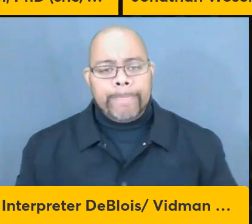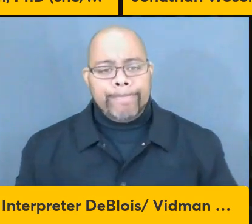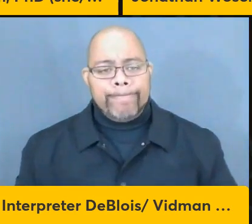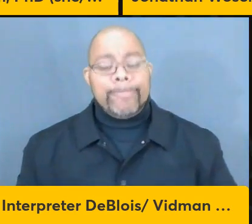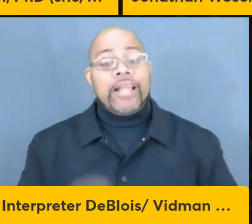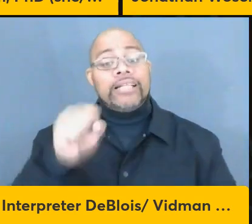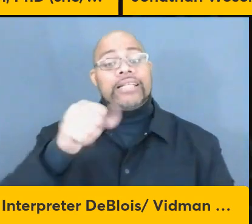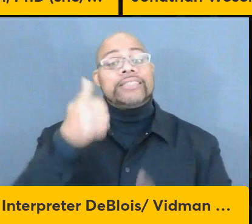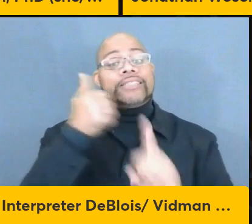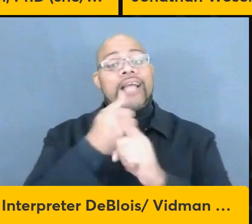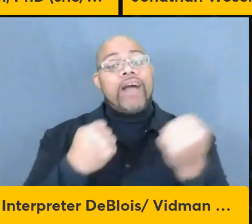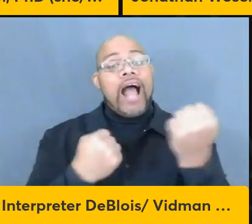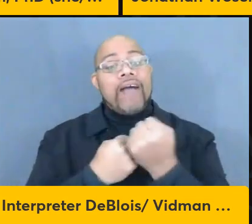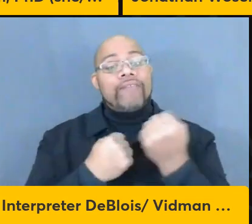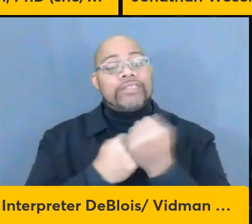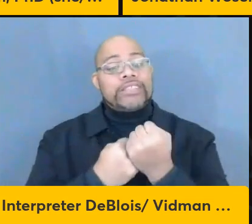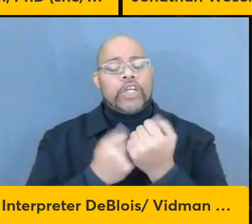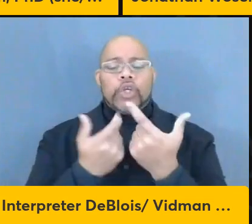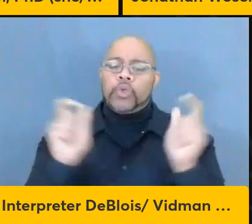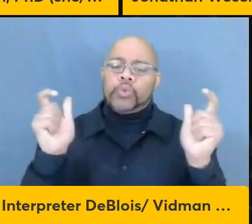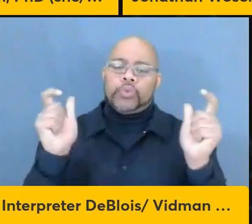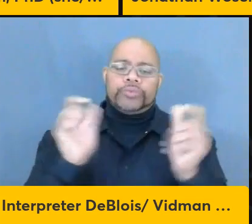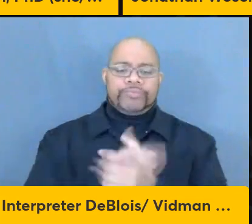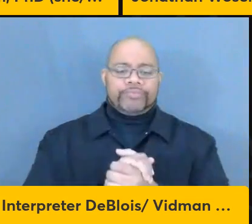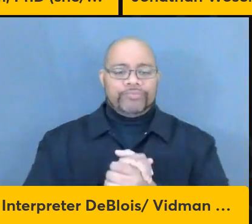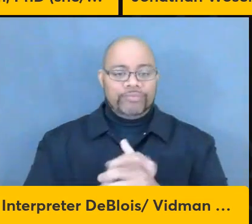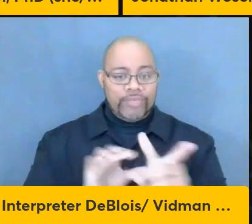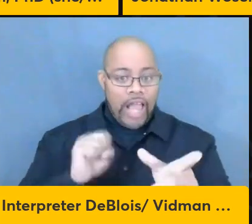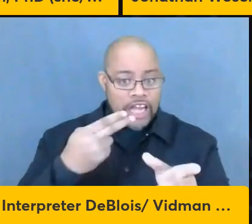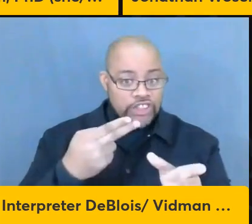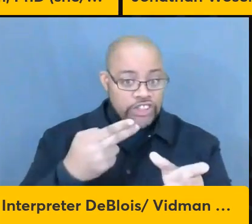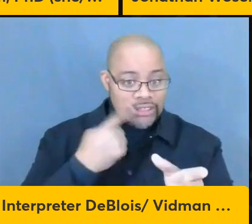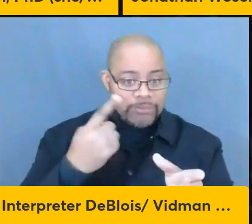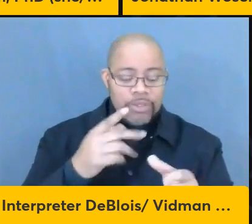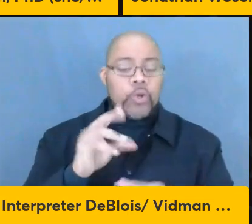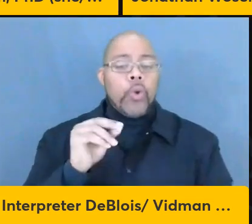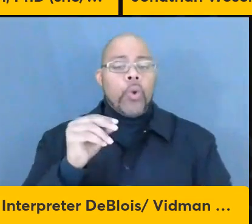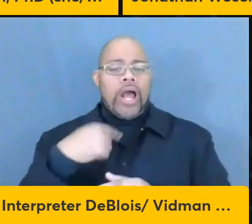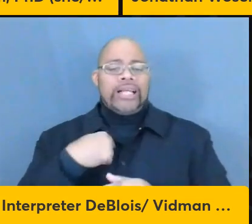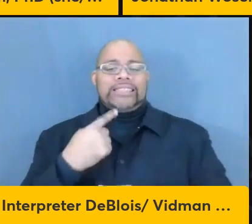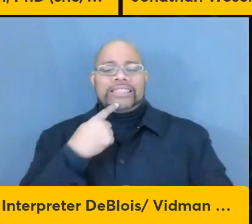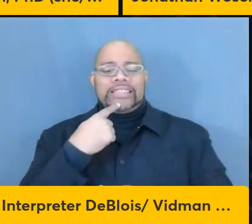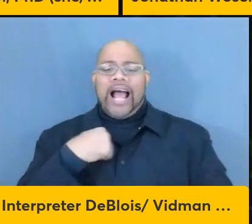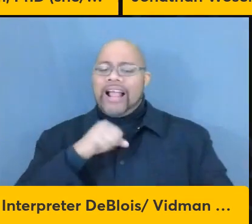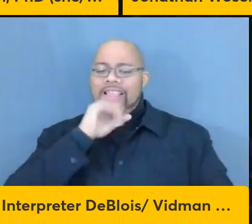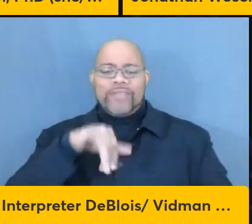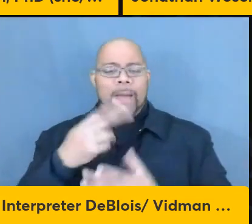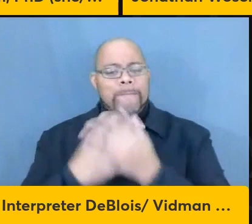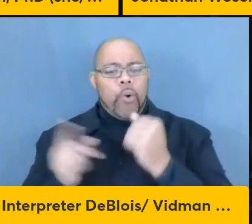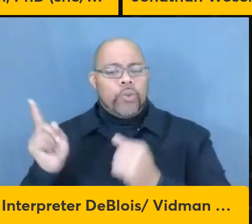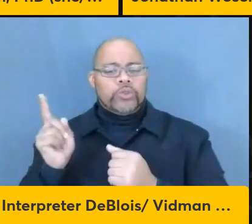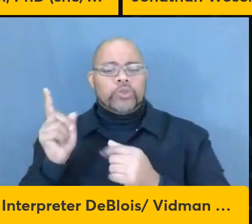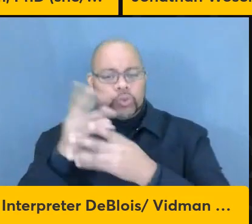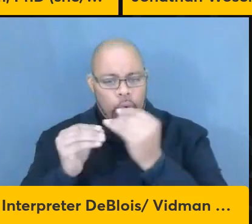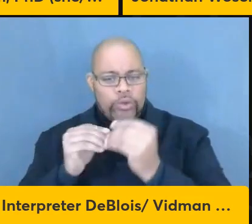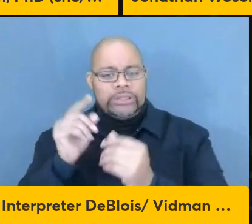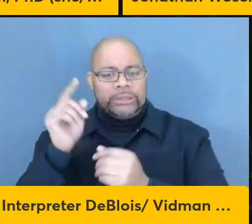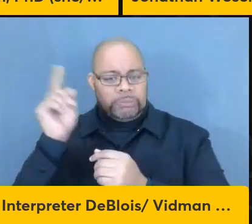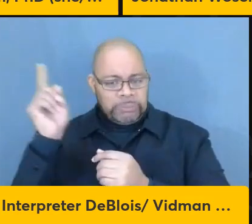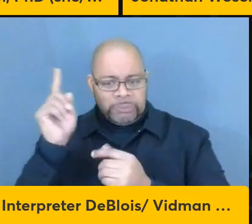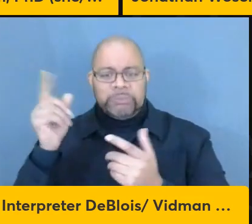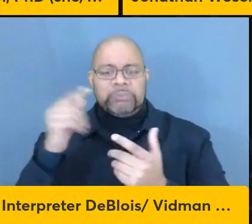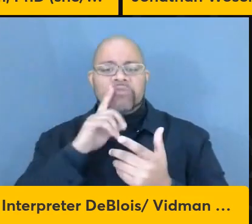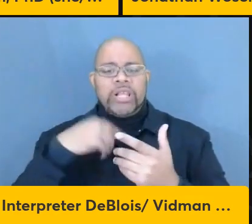Yeah, self-advocacy is huge. Oh, were you gonna say something, Ash? No, I was just gonna say I love that, both of their stories. I really appreciate that.